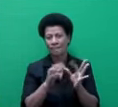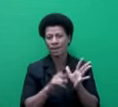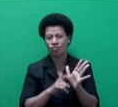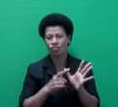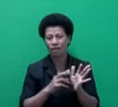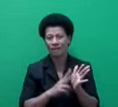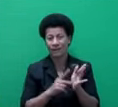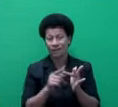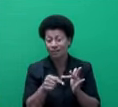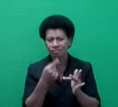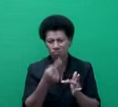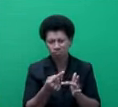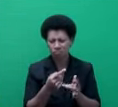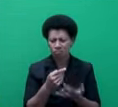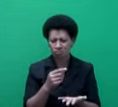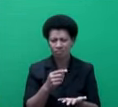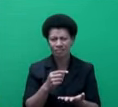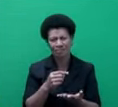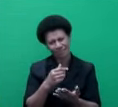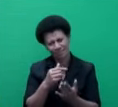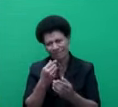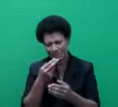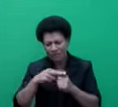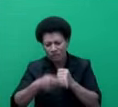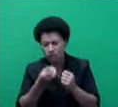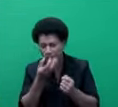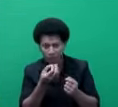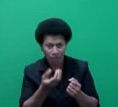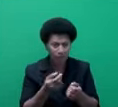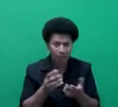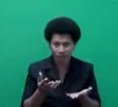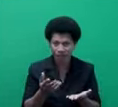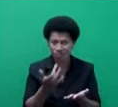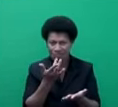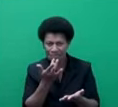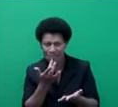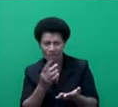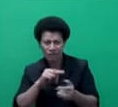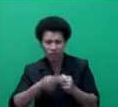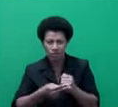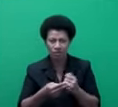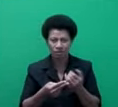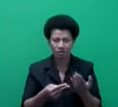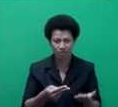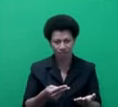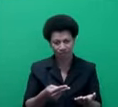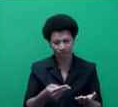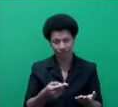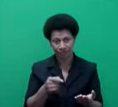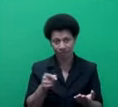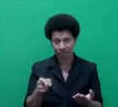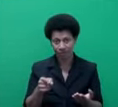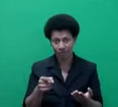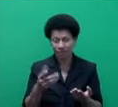been amendments. The SOE has actually got amendments in place and then to remove fake news and breaches during the